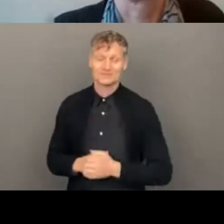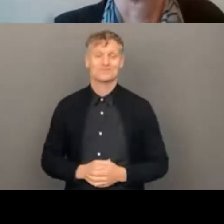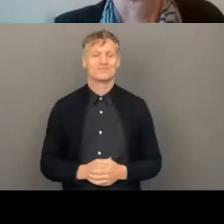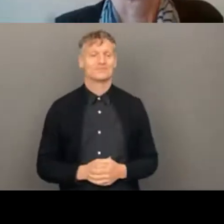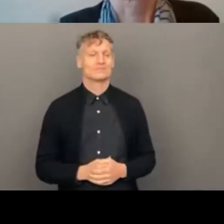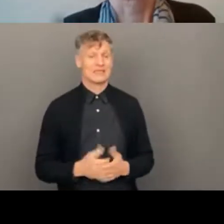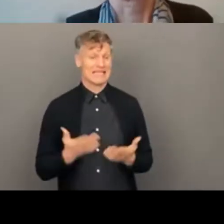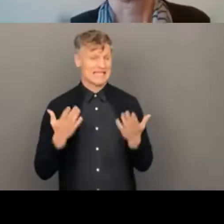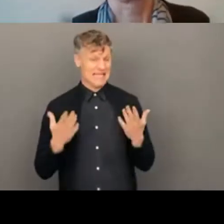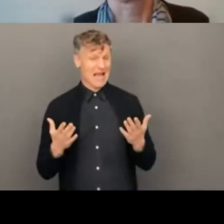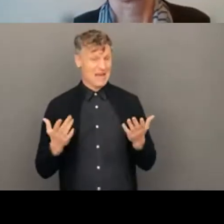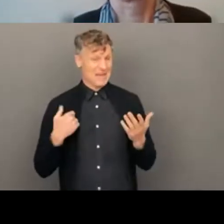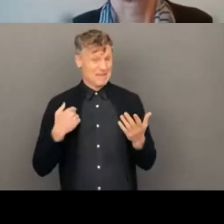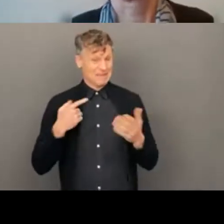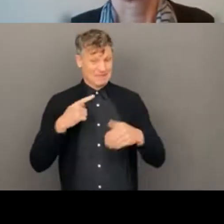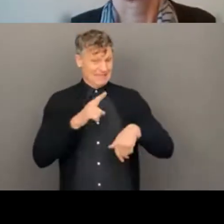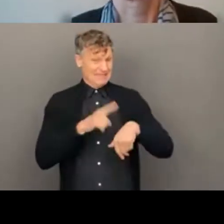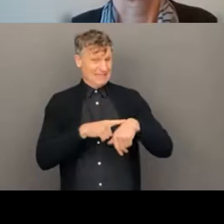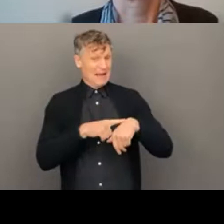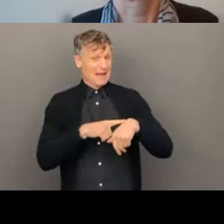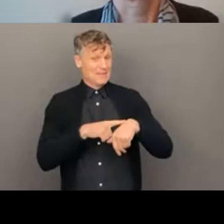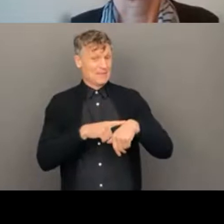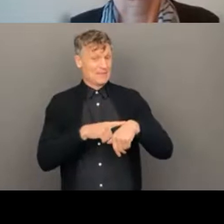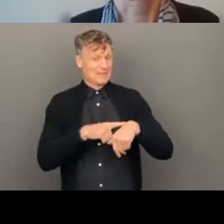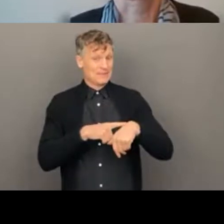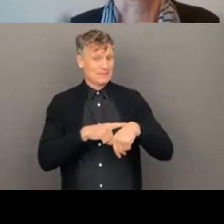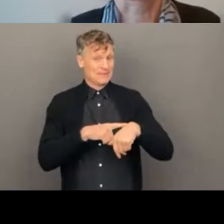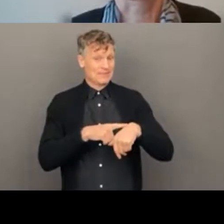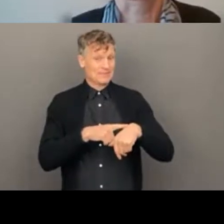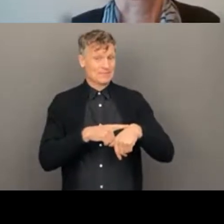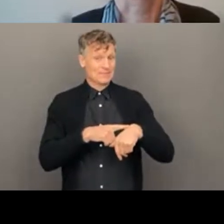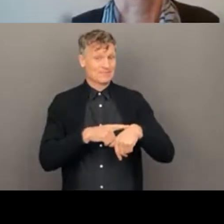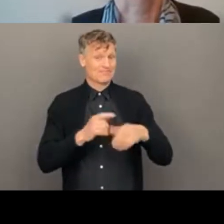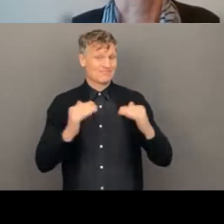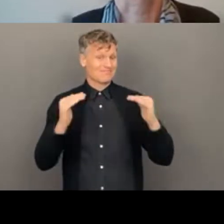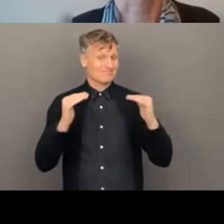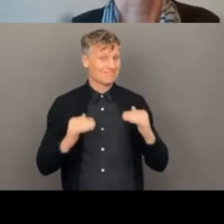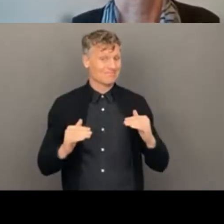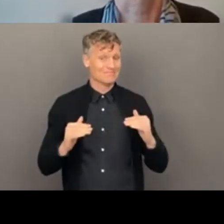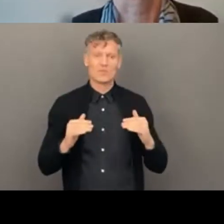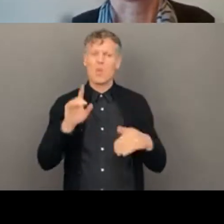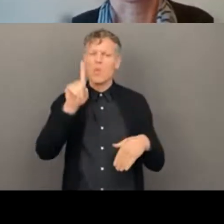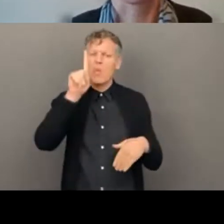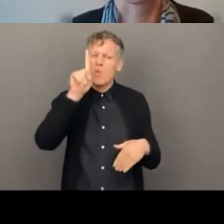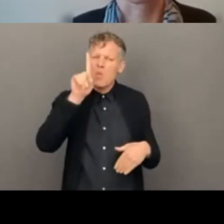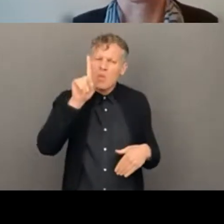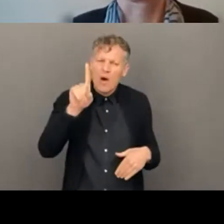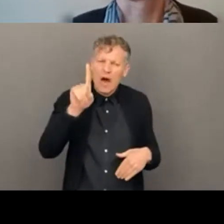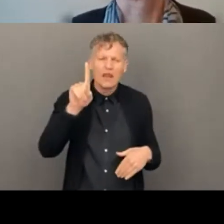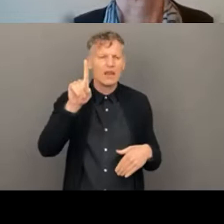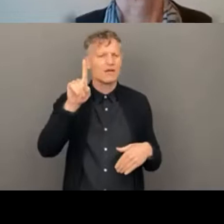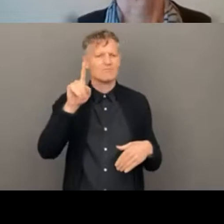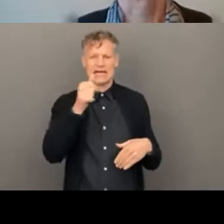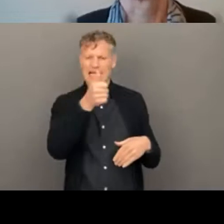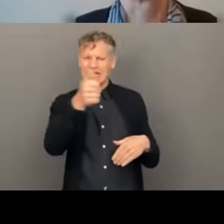Guys, I need now just to get maybe, if you wouldn't mind, giving me one overriding outcome of the